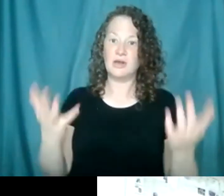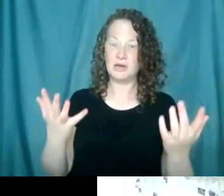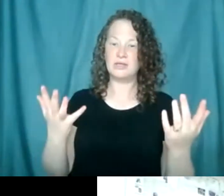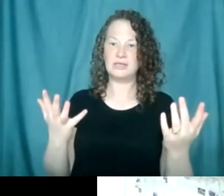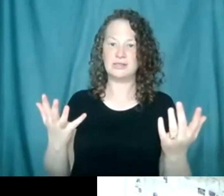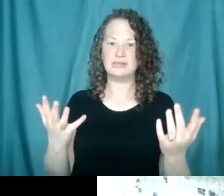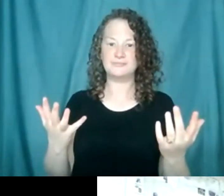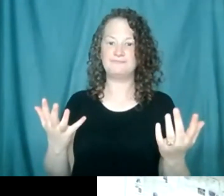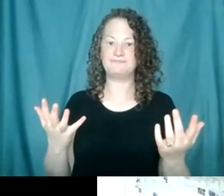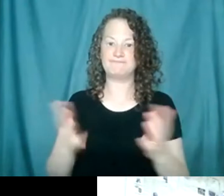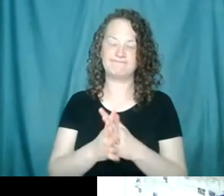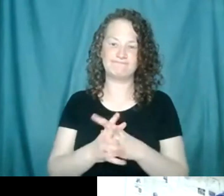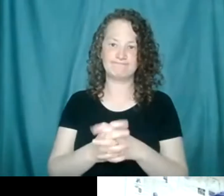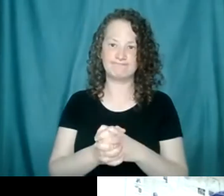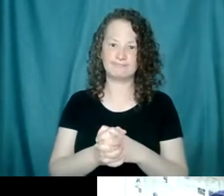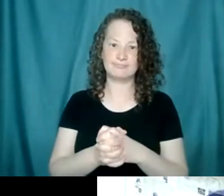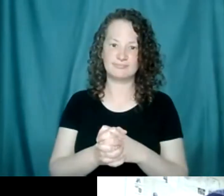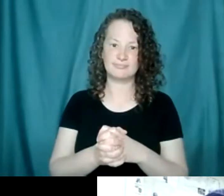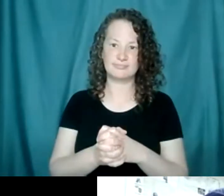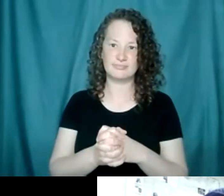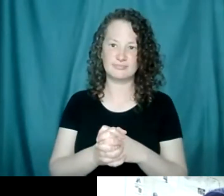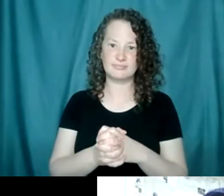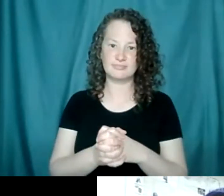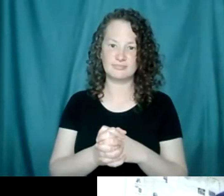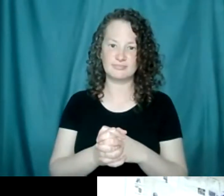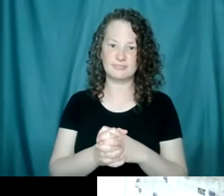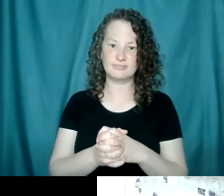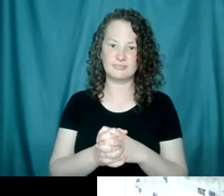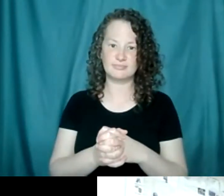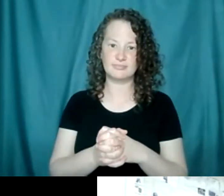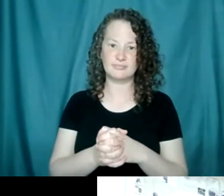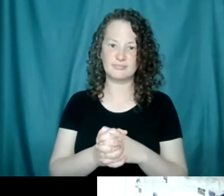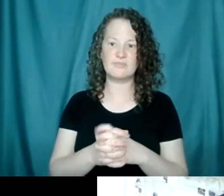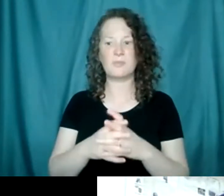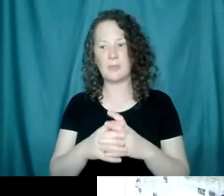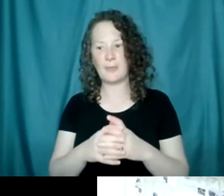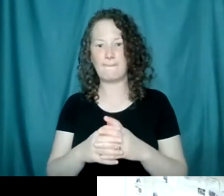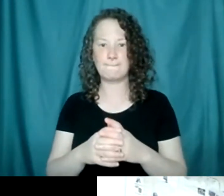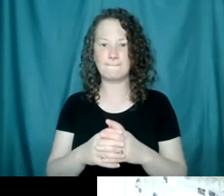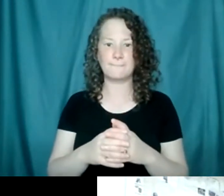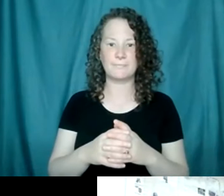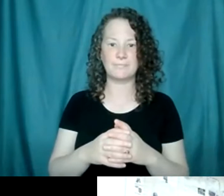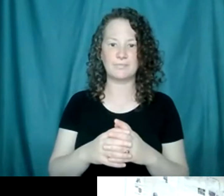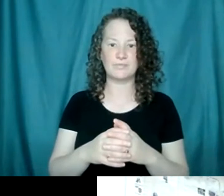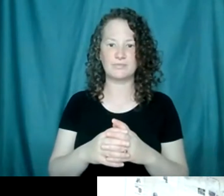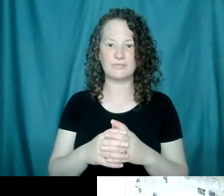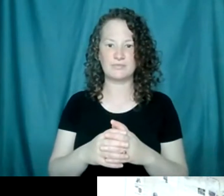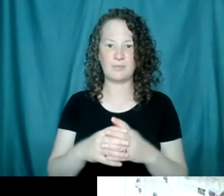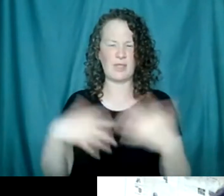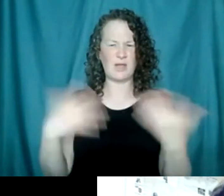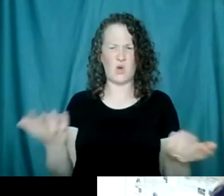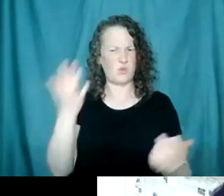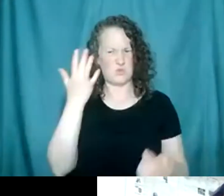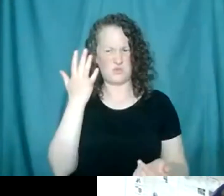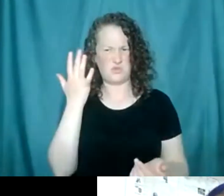and this might be like, I can probably use this to answer like, why do people